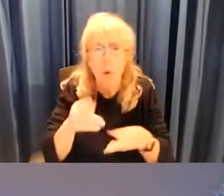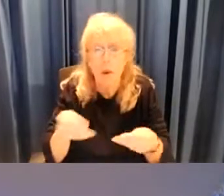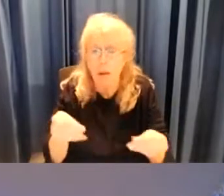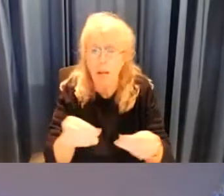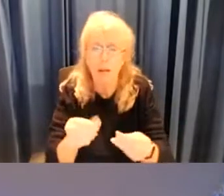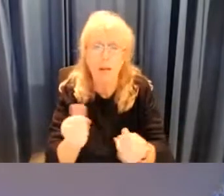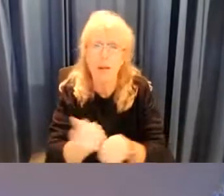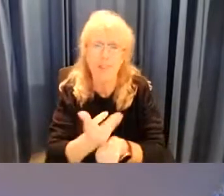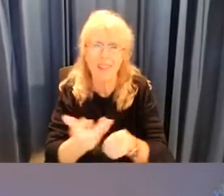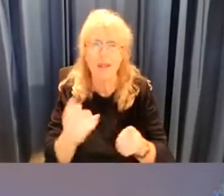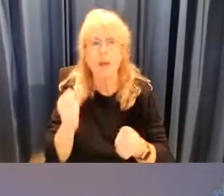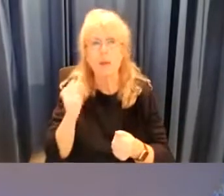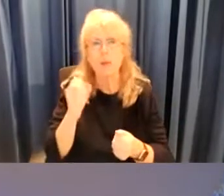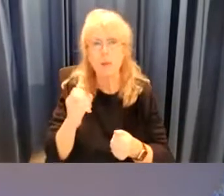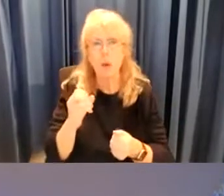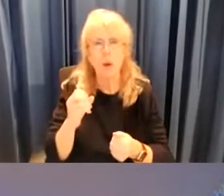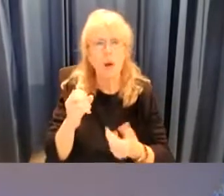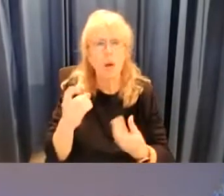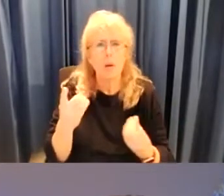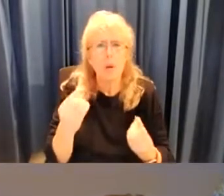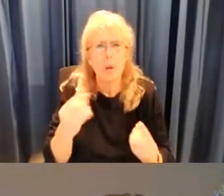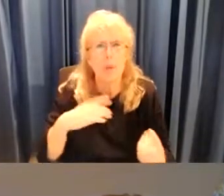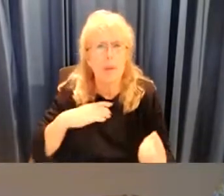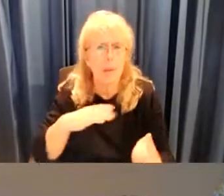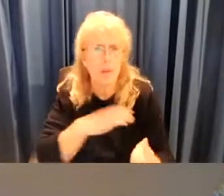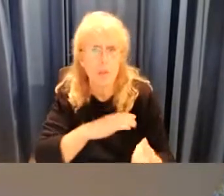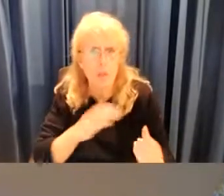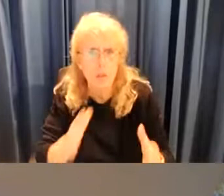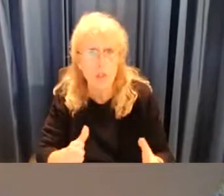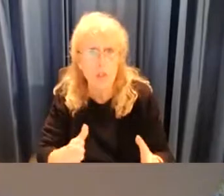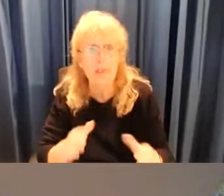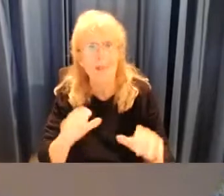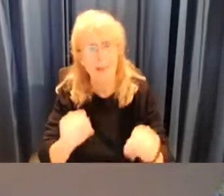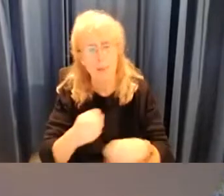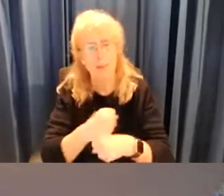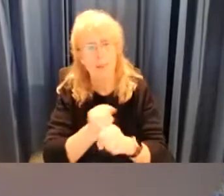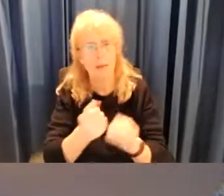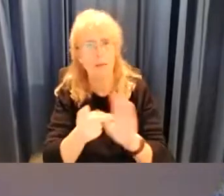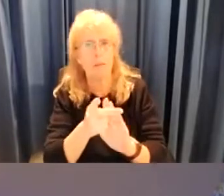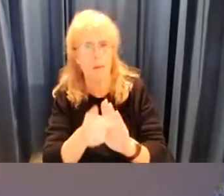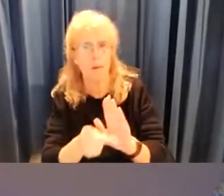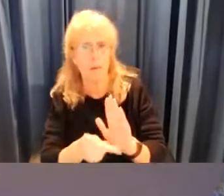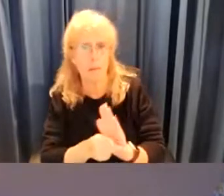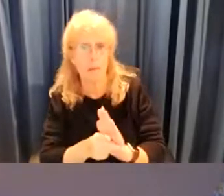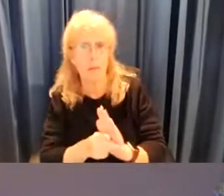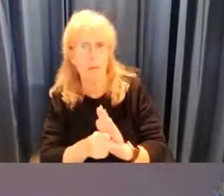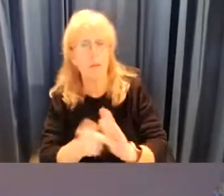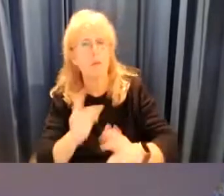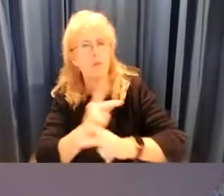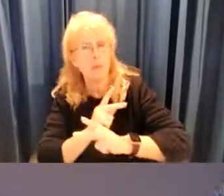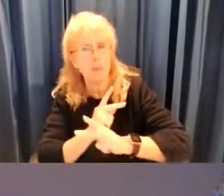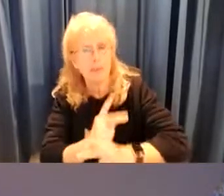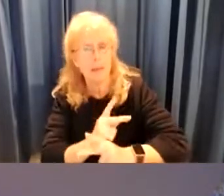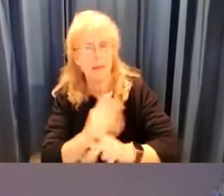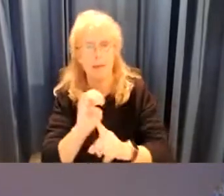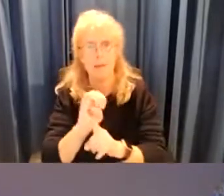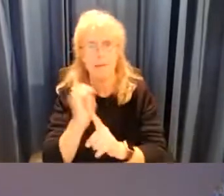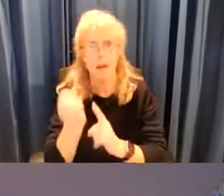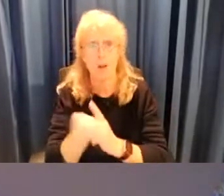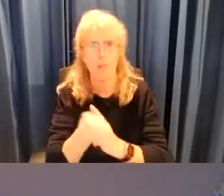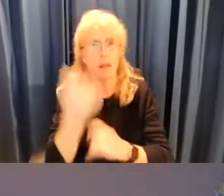the commissioners can do is to make it a policy to protect the environment, the